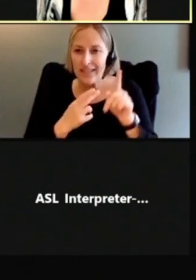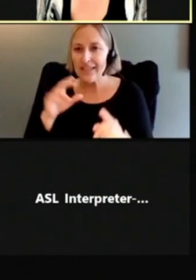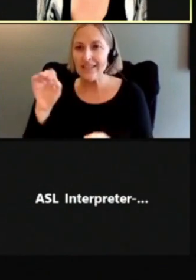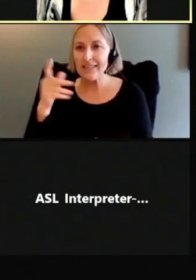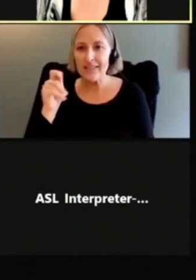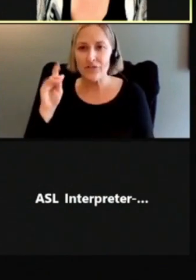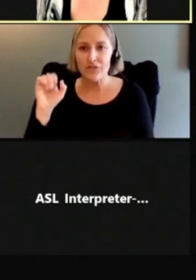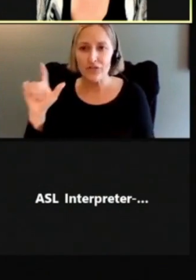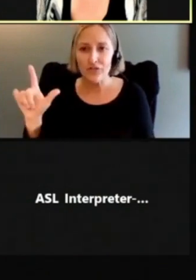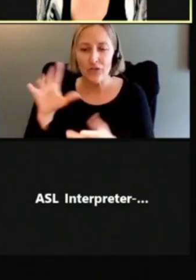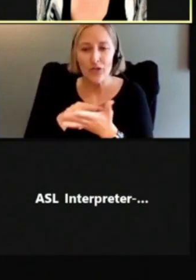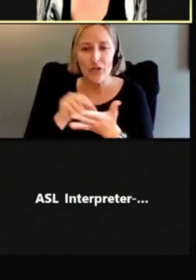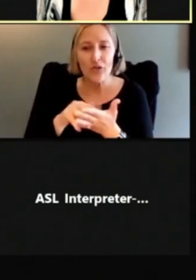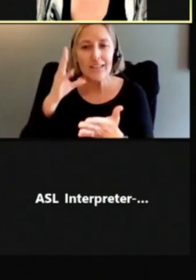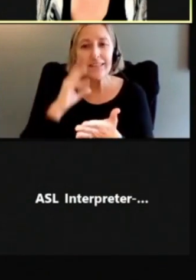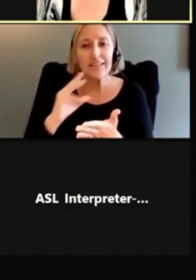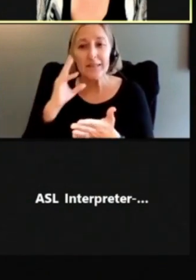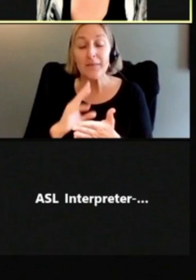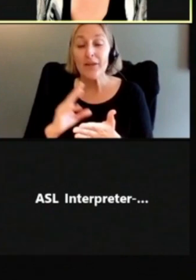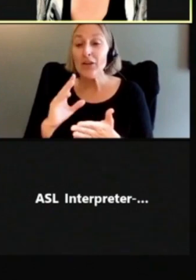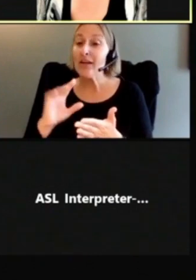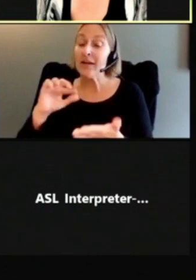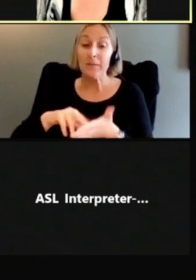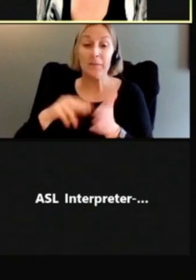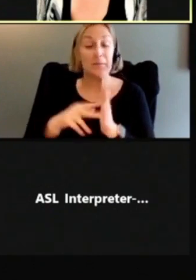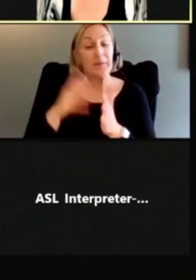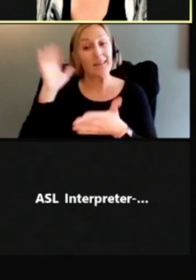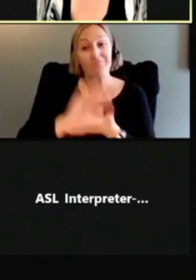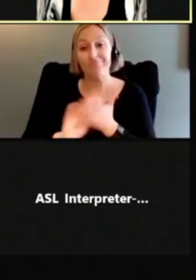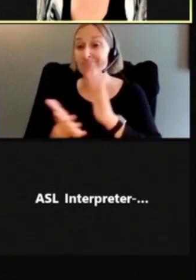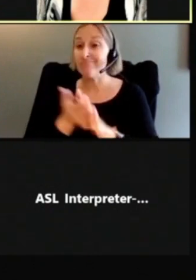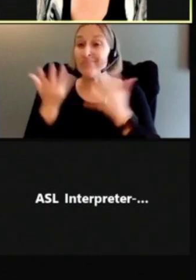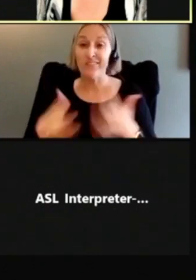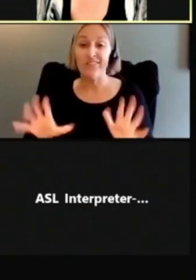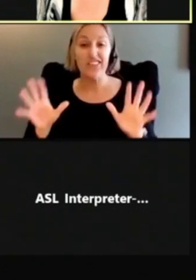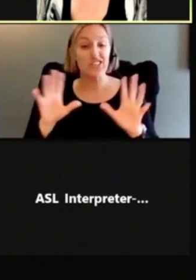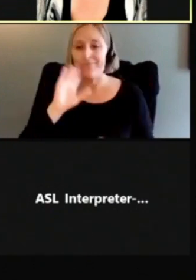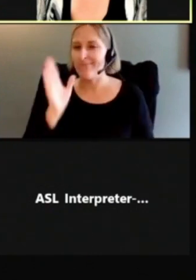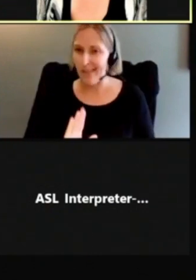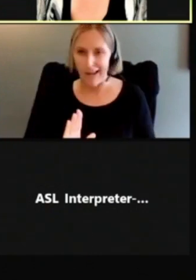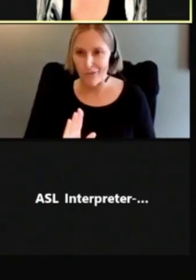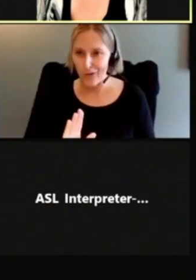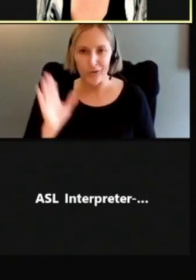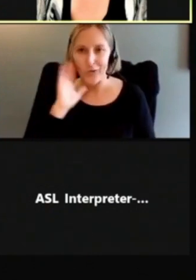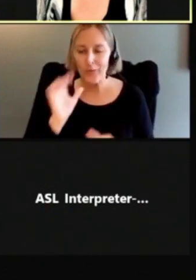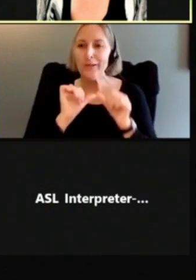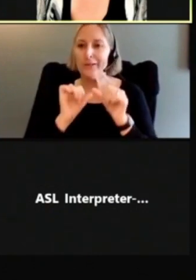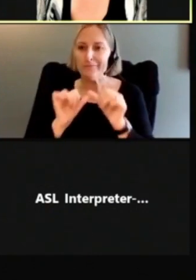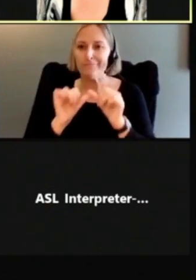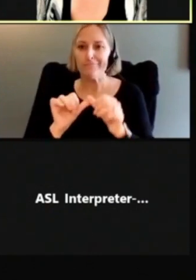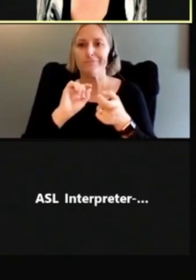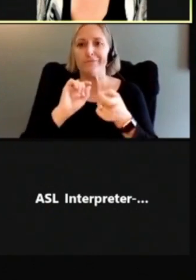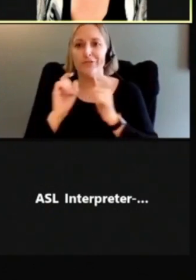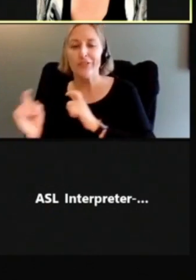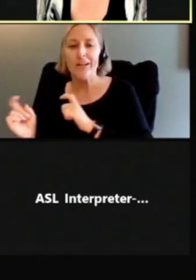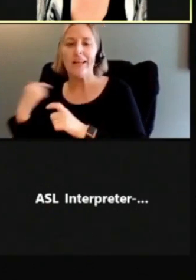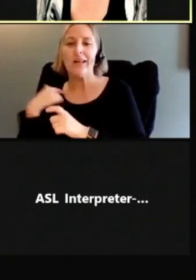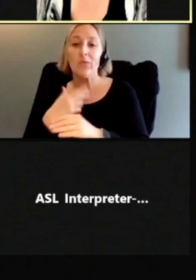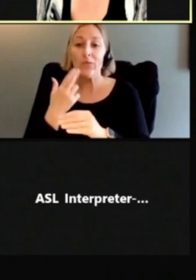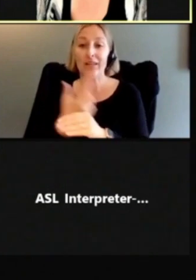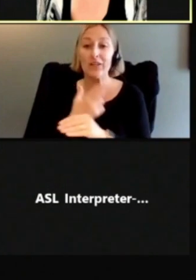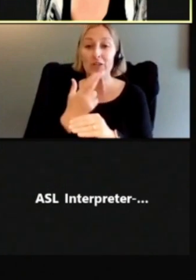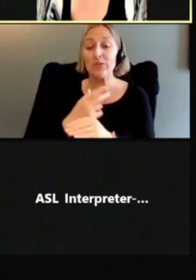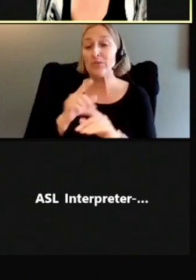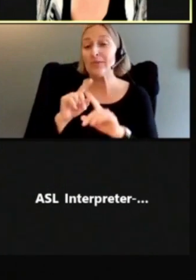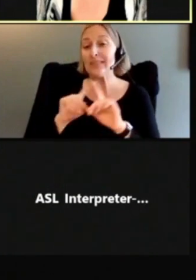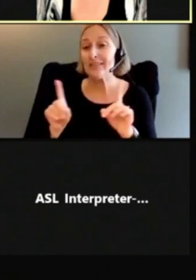constantly evolving. The end users are constantly evolving. We've gone through millennials